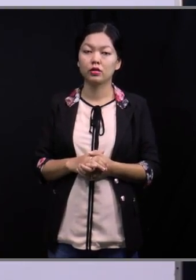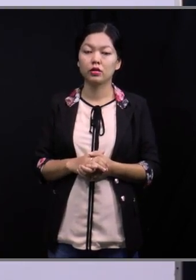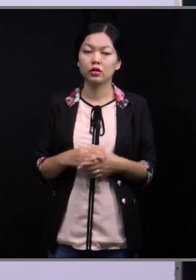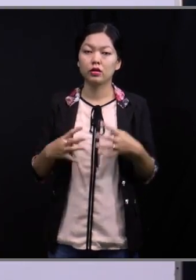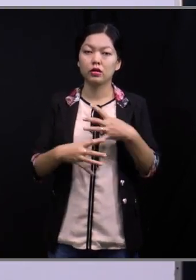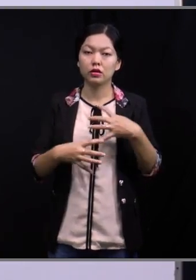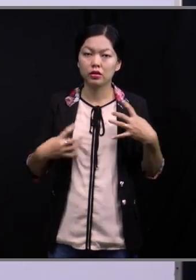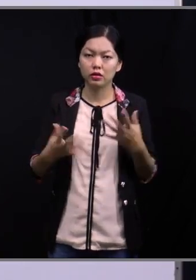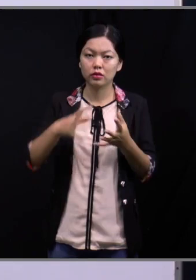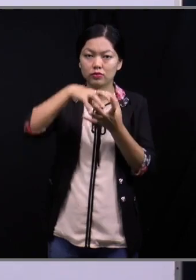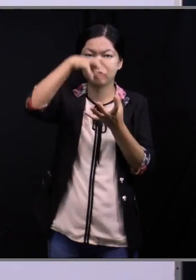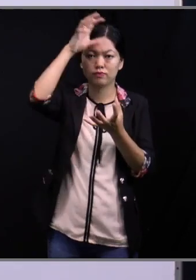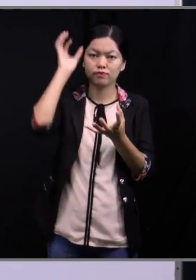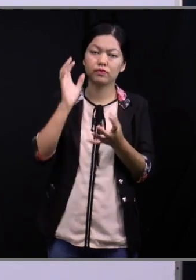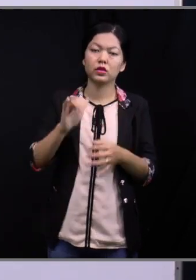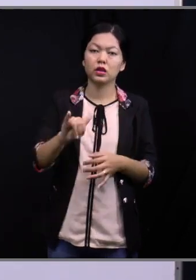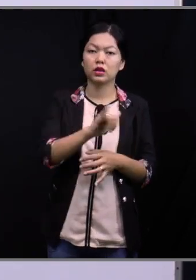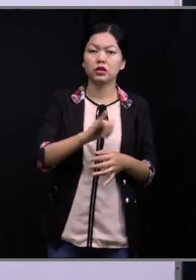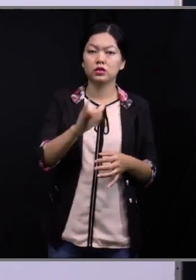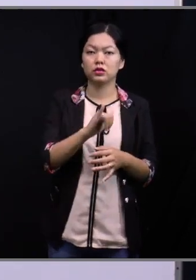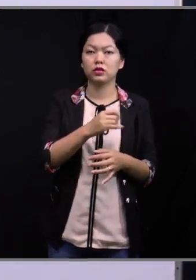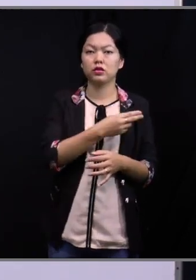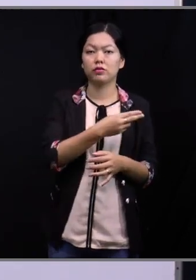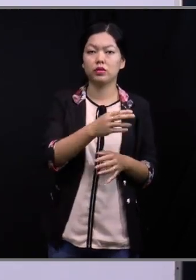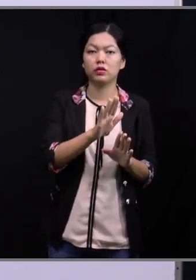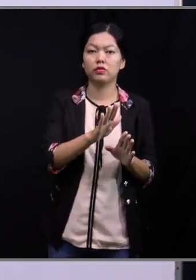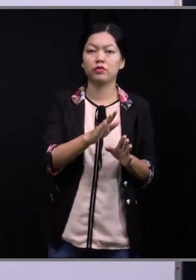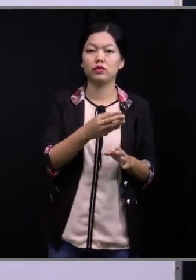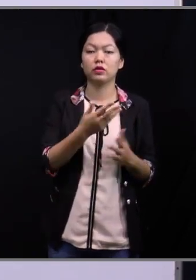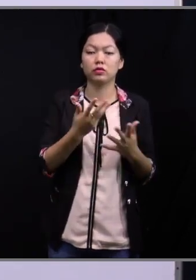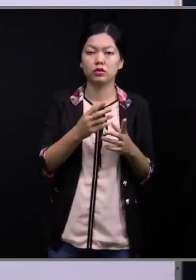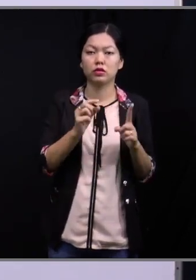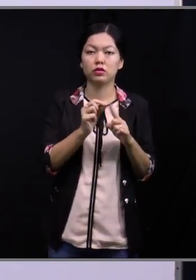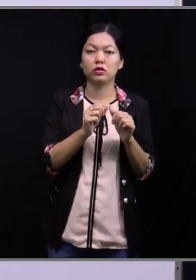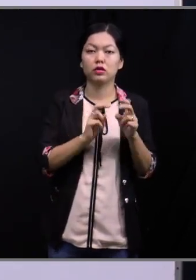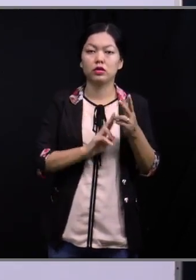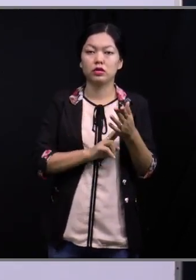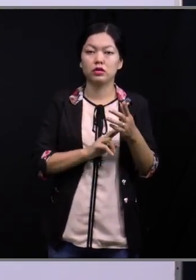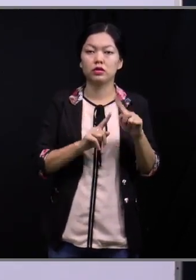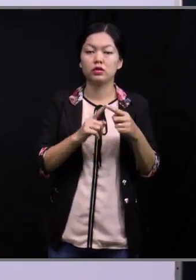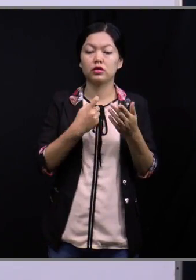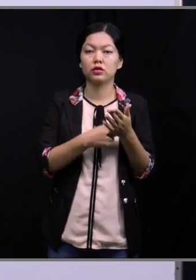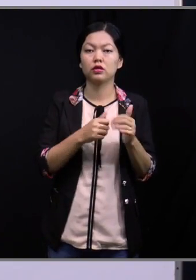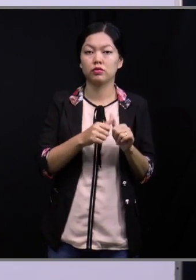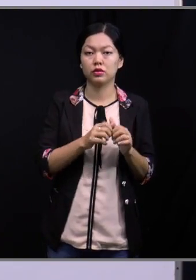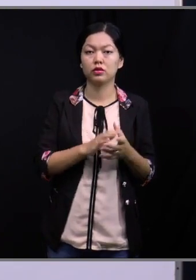lion and tiger, they have the same generic name, that is Panthera. So this brinjal